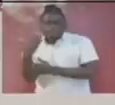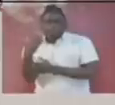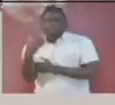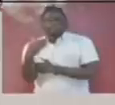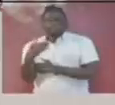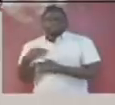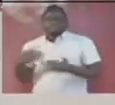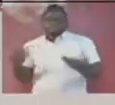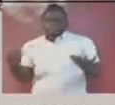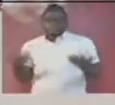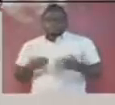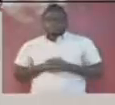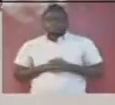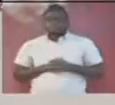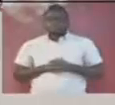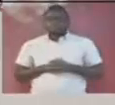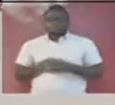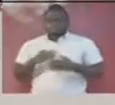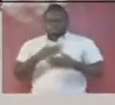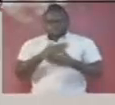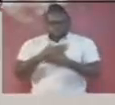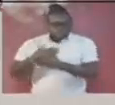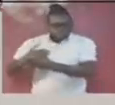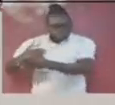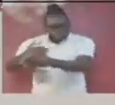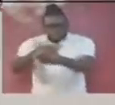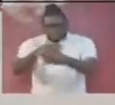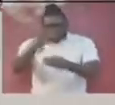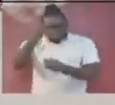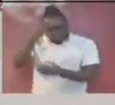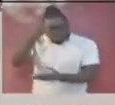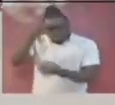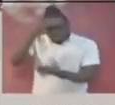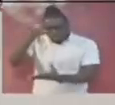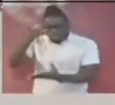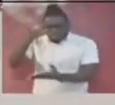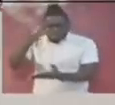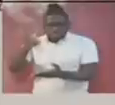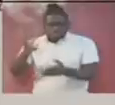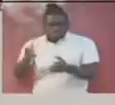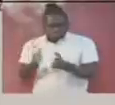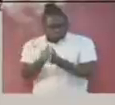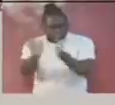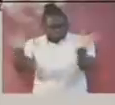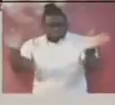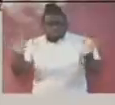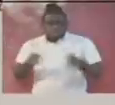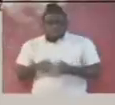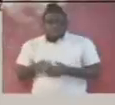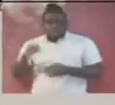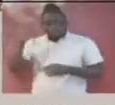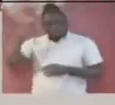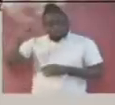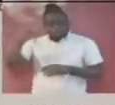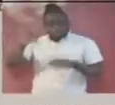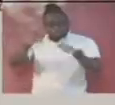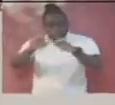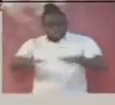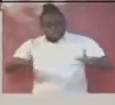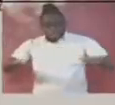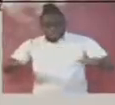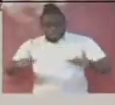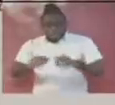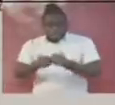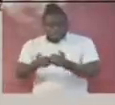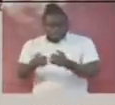said, some tips to help both children and parents as they try to cope. And much has been said,